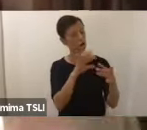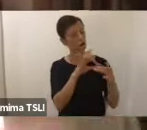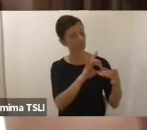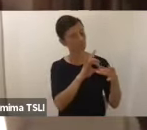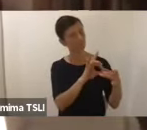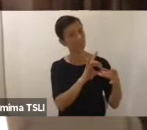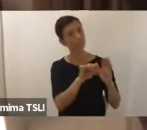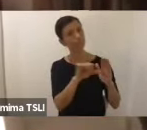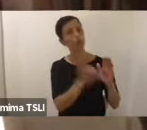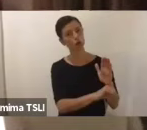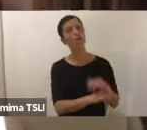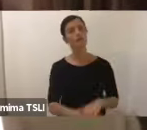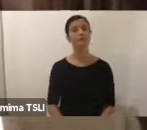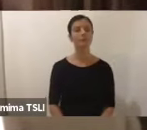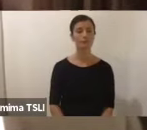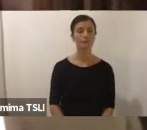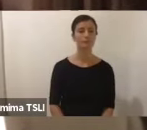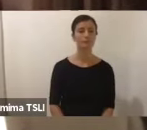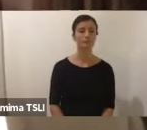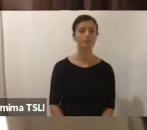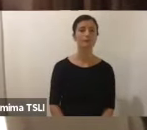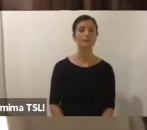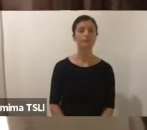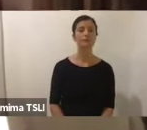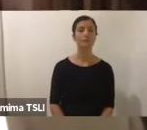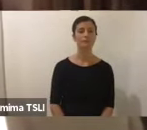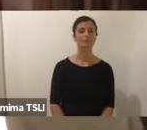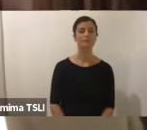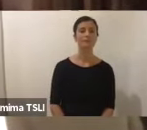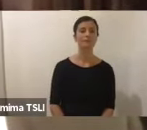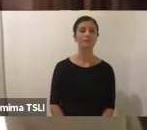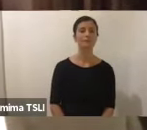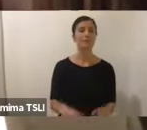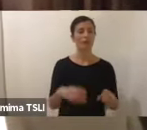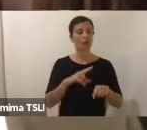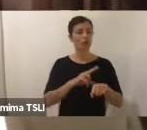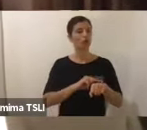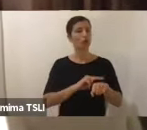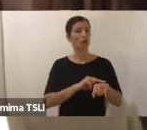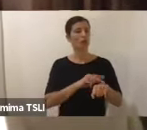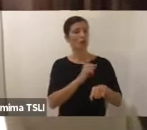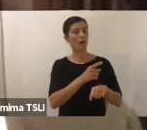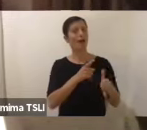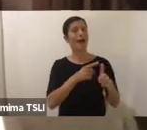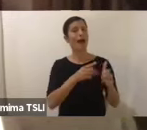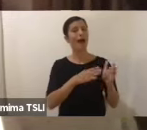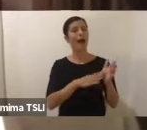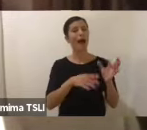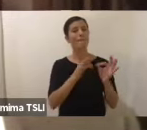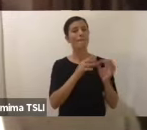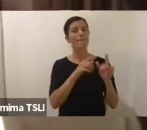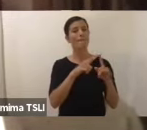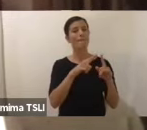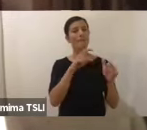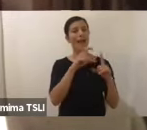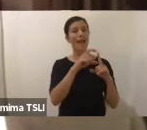or there should be a dialogue with our brothers and sisters in india around these issues they know a lot uh which uh